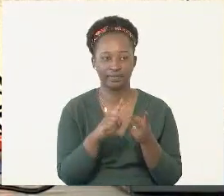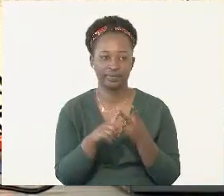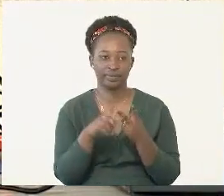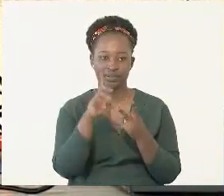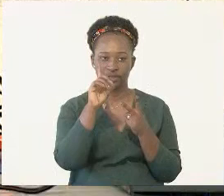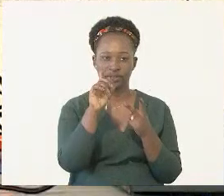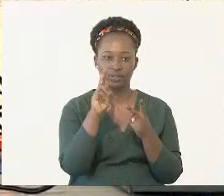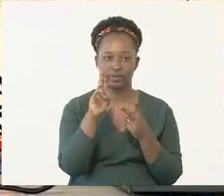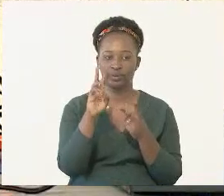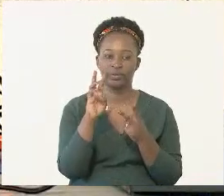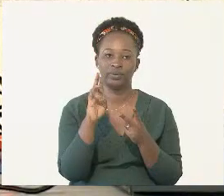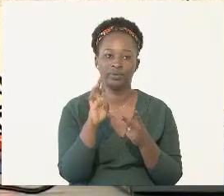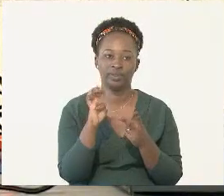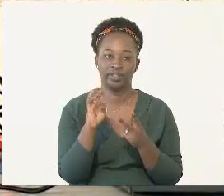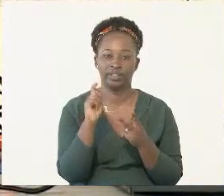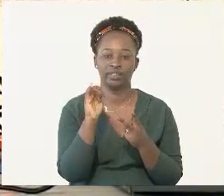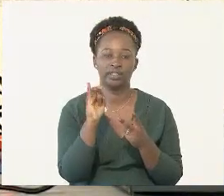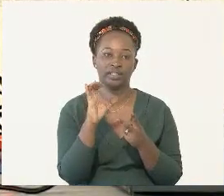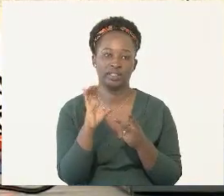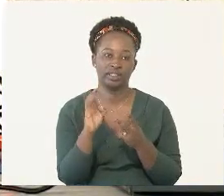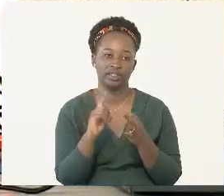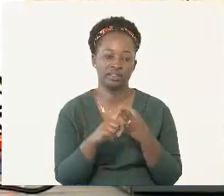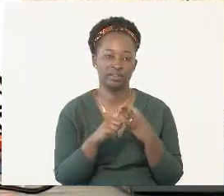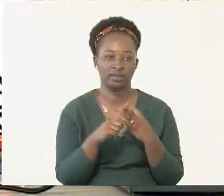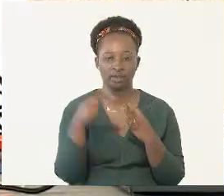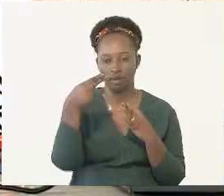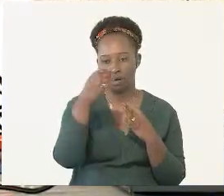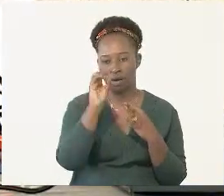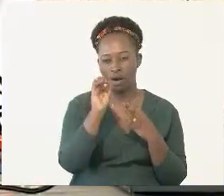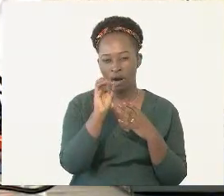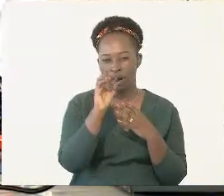antidiuretic. It is antidiuretic hormone.